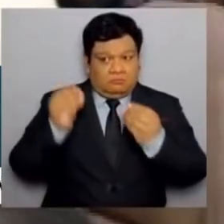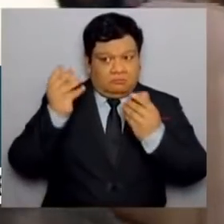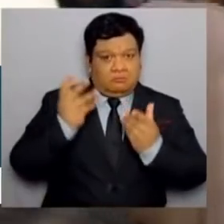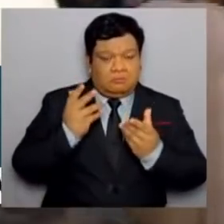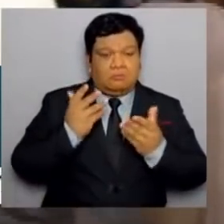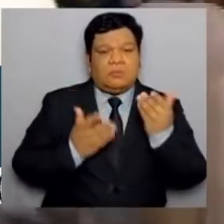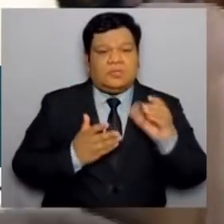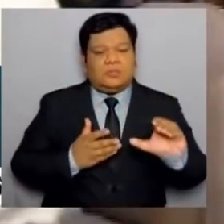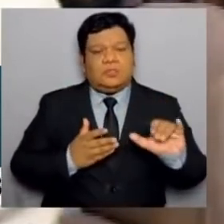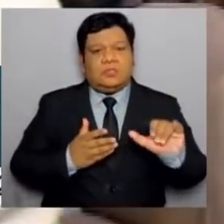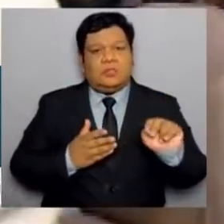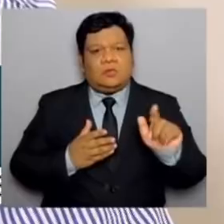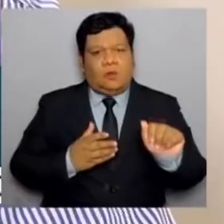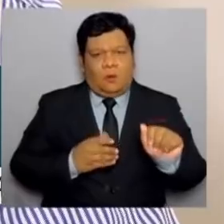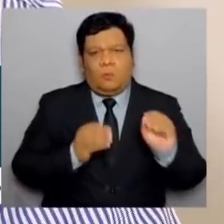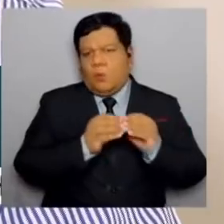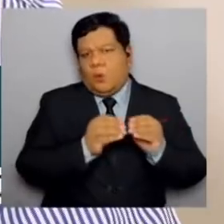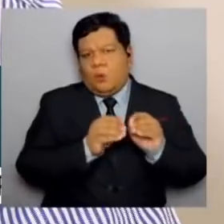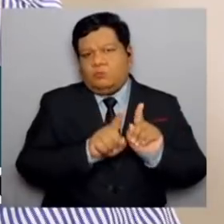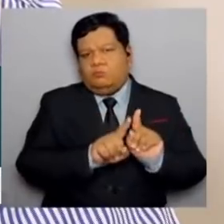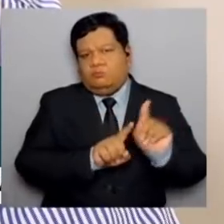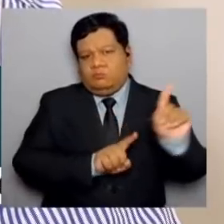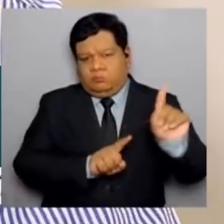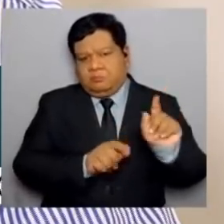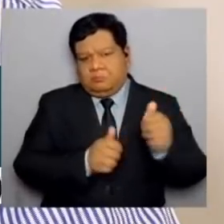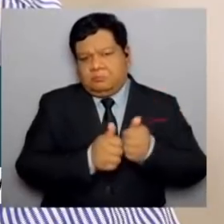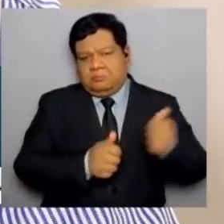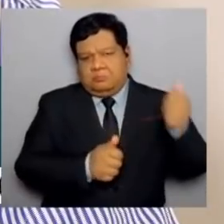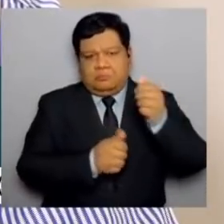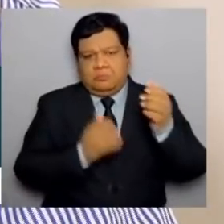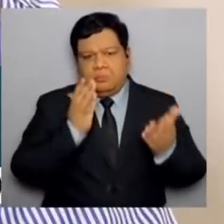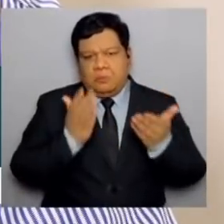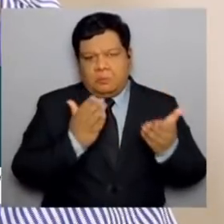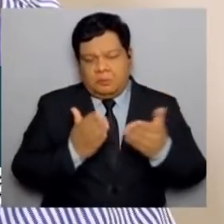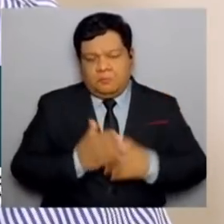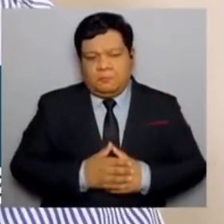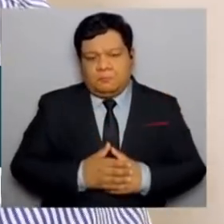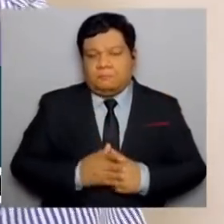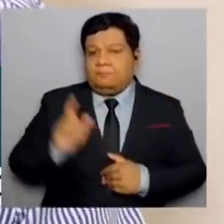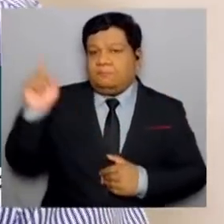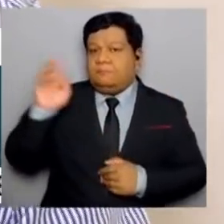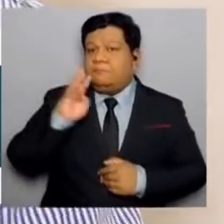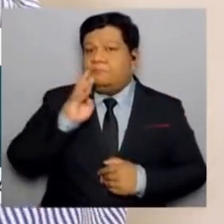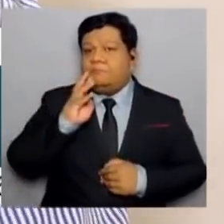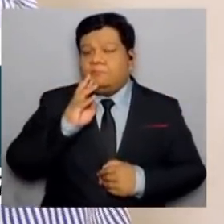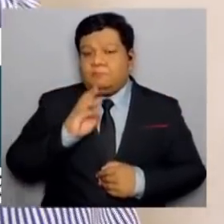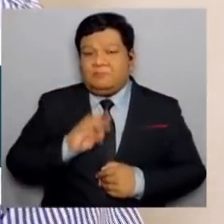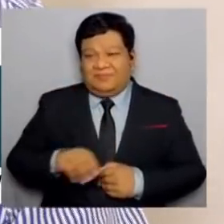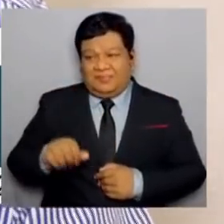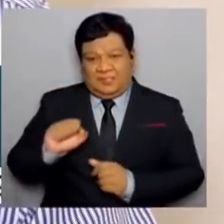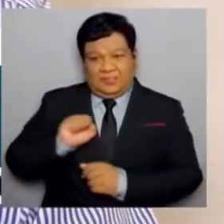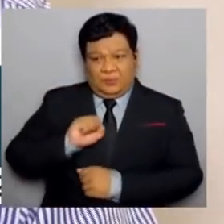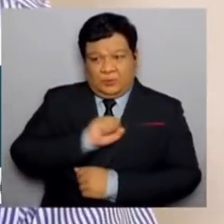leading the Senate presidency race. Si Senator Zubiri kasi, ano to eh,